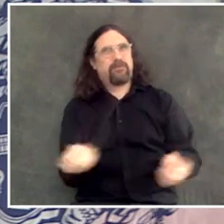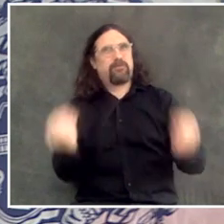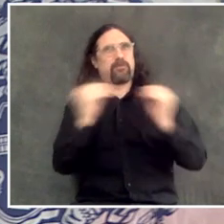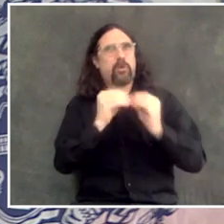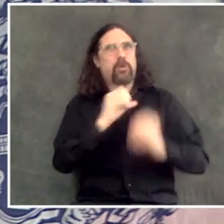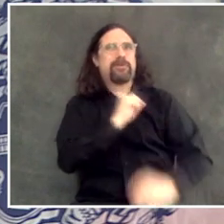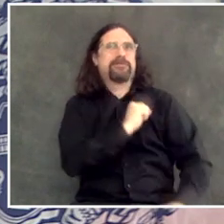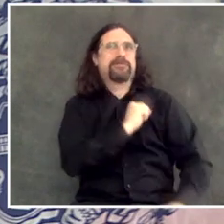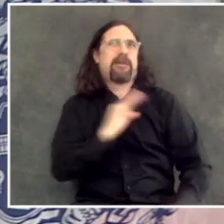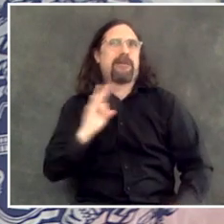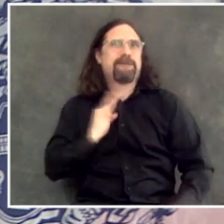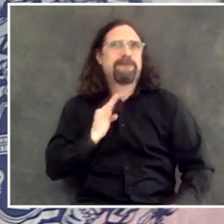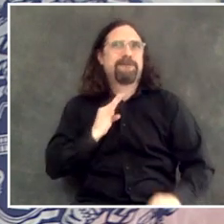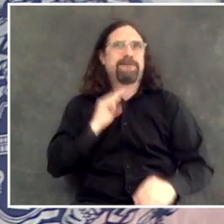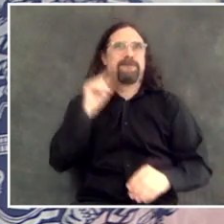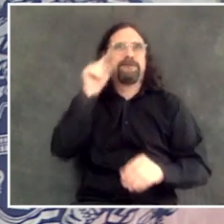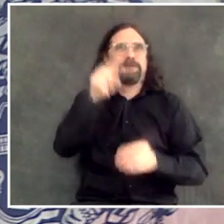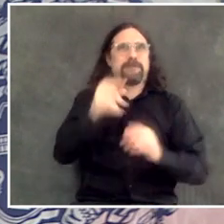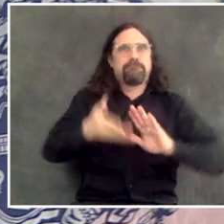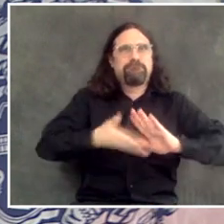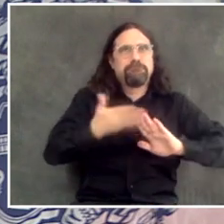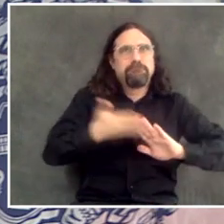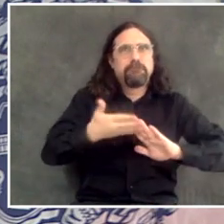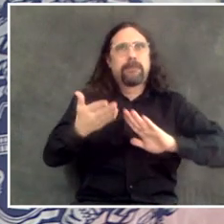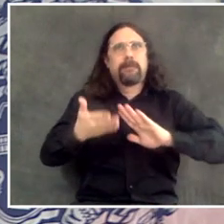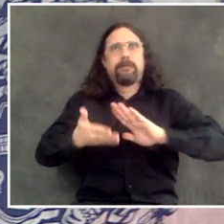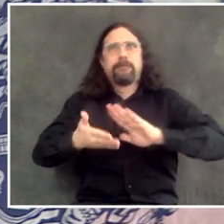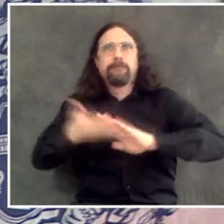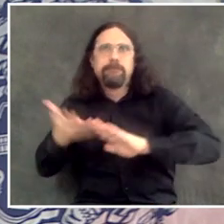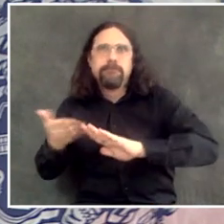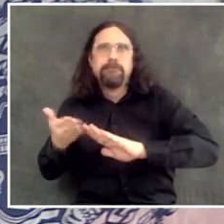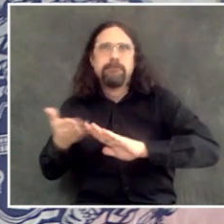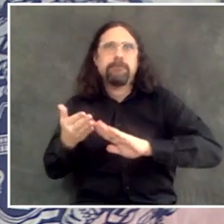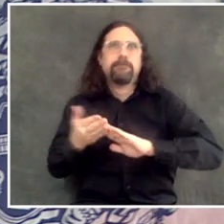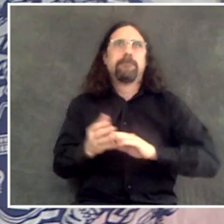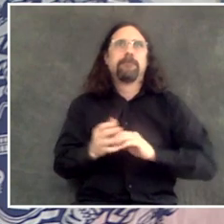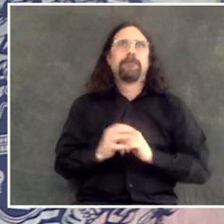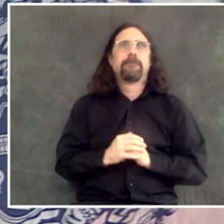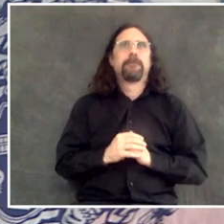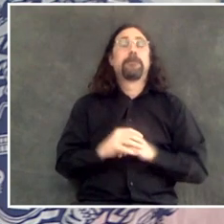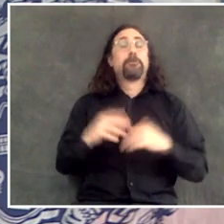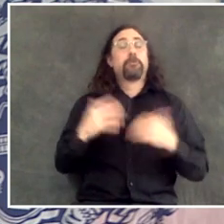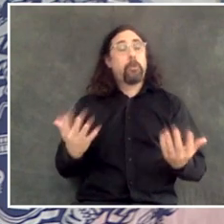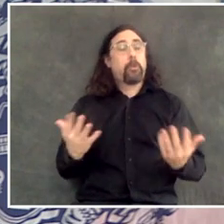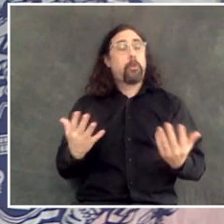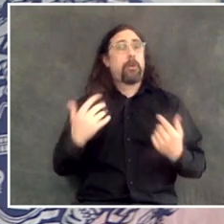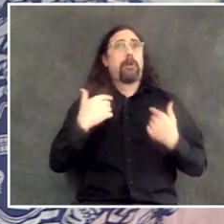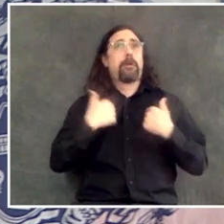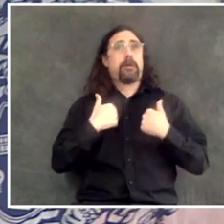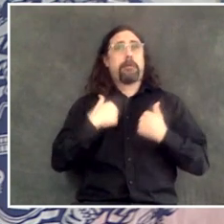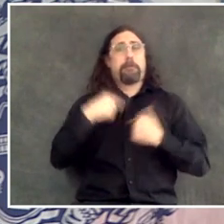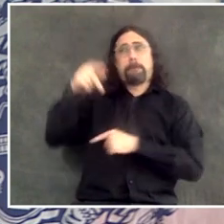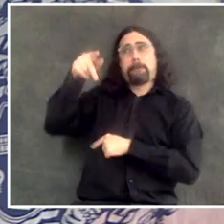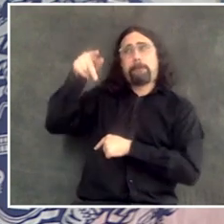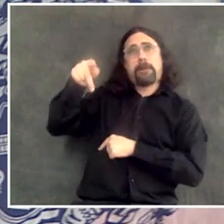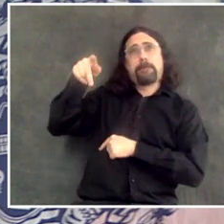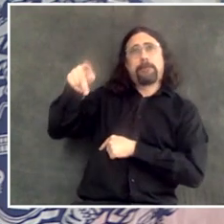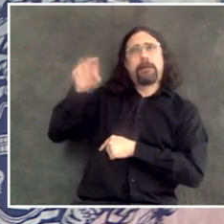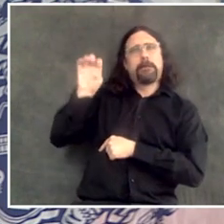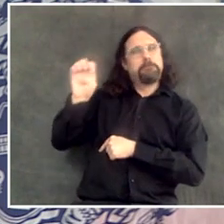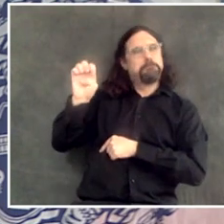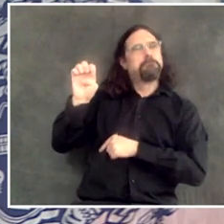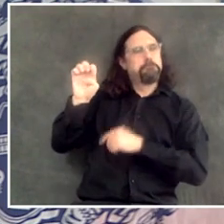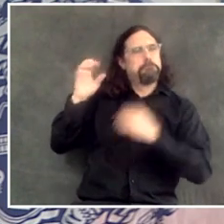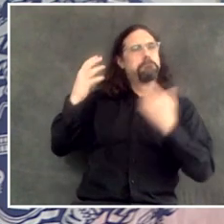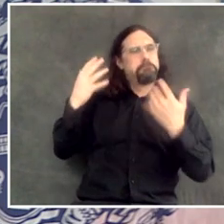in this update today on the PPEs. They're vitally important, but we're even having